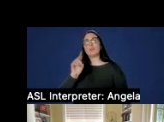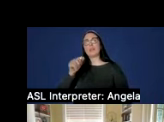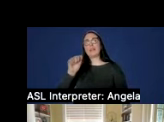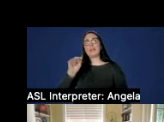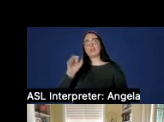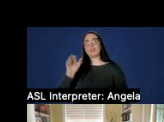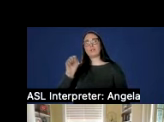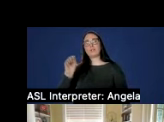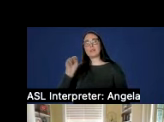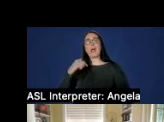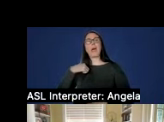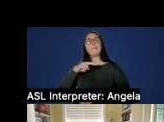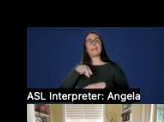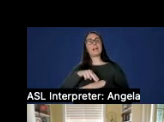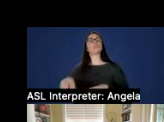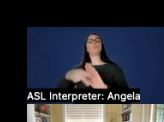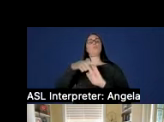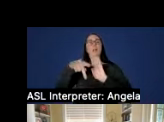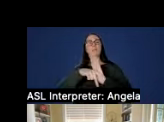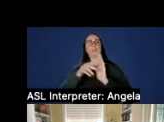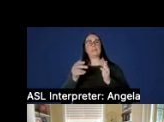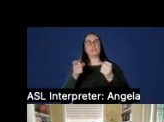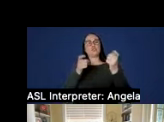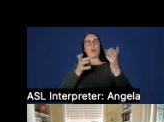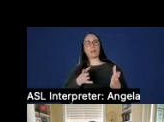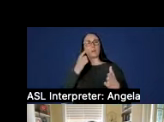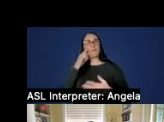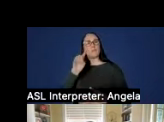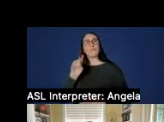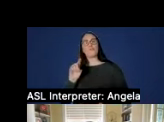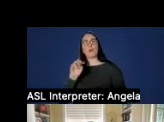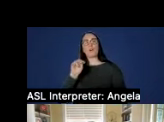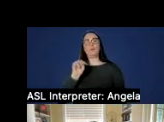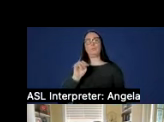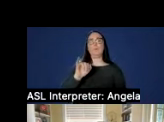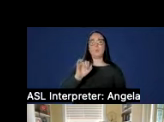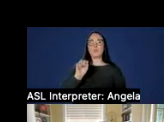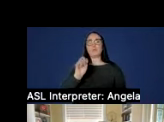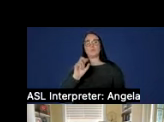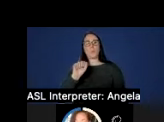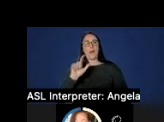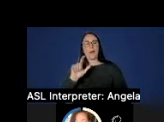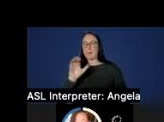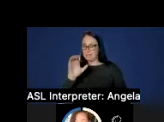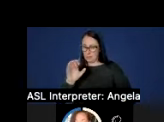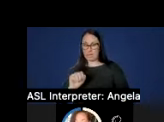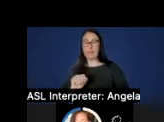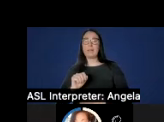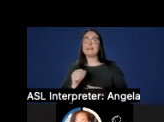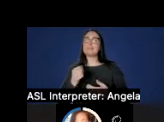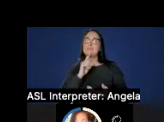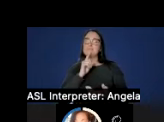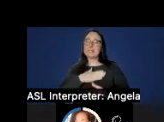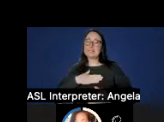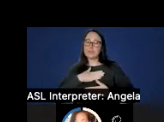for MUSAC, and what an honor it is to be able to work alongside Steph and Debbie. I think we also maybe